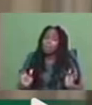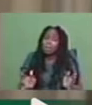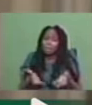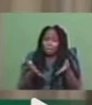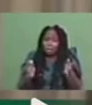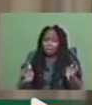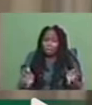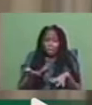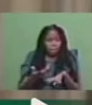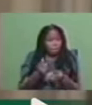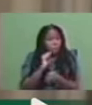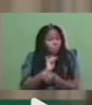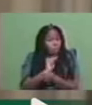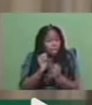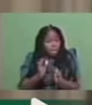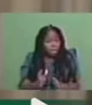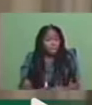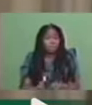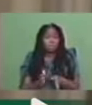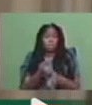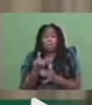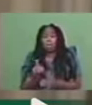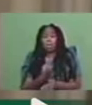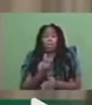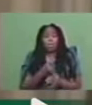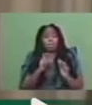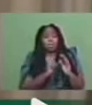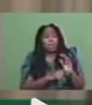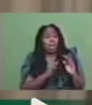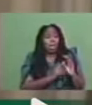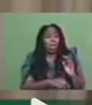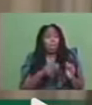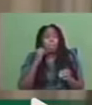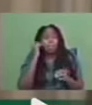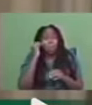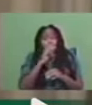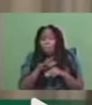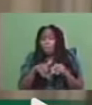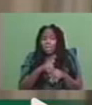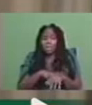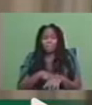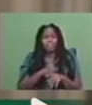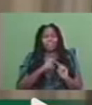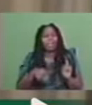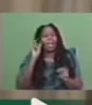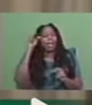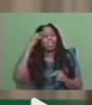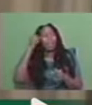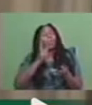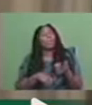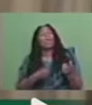this? Female employees who stay at home find that they must weave their days